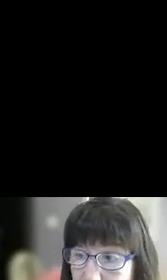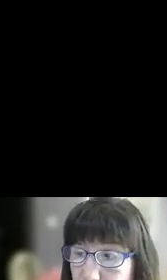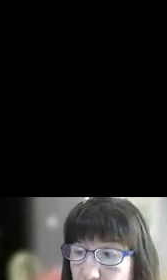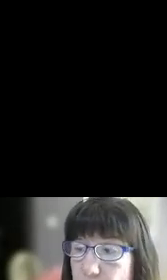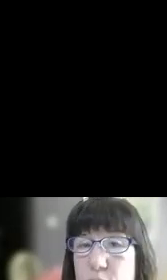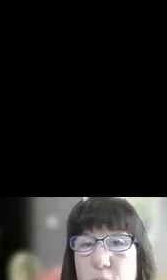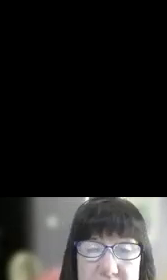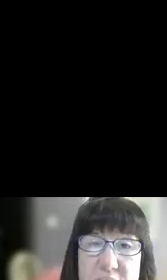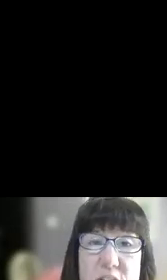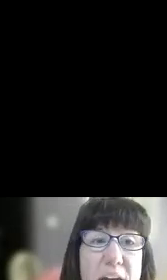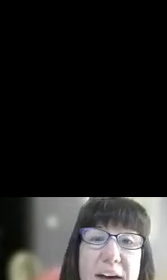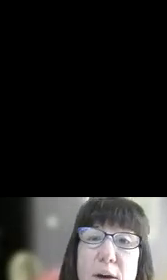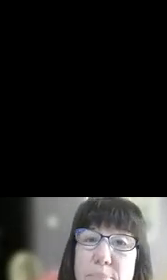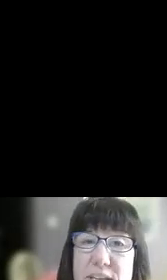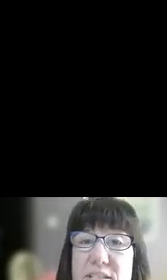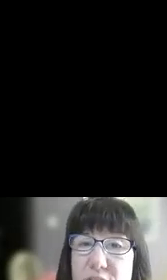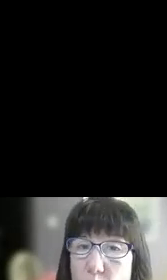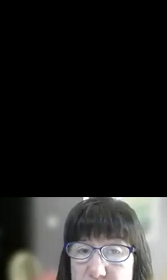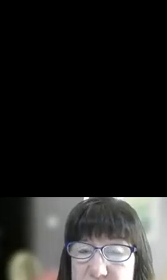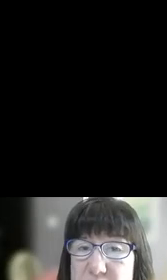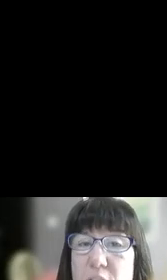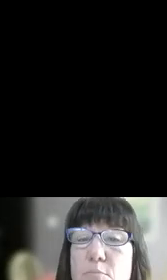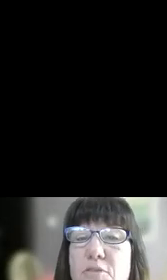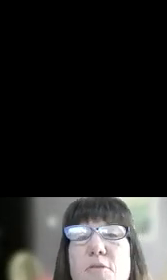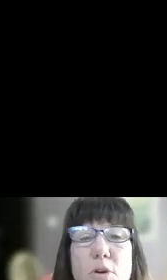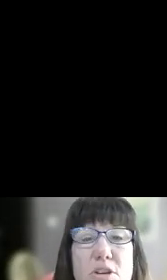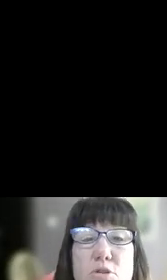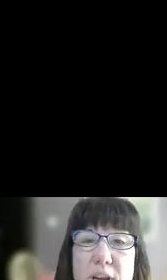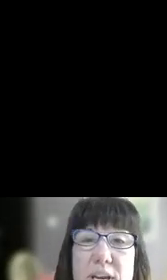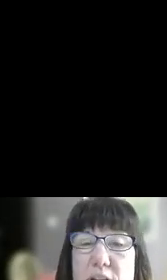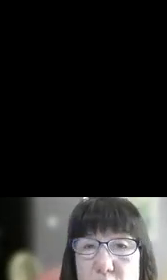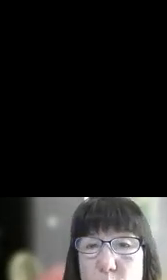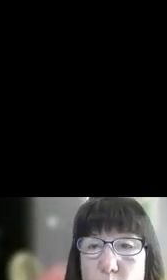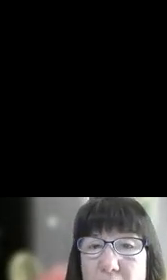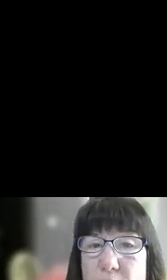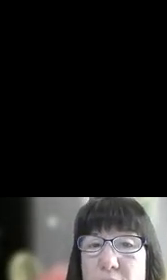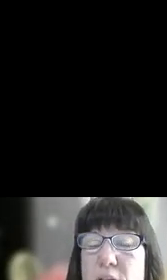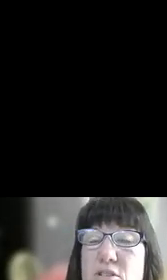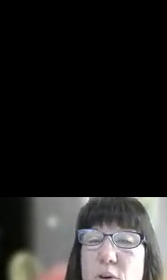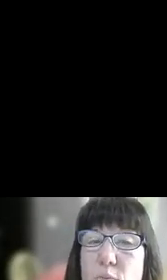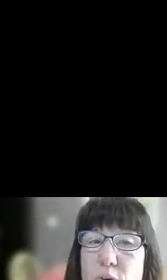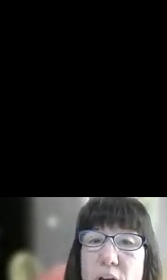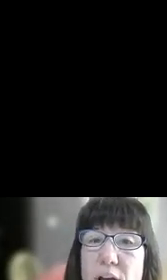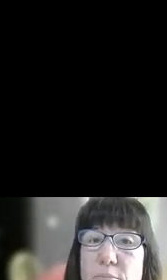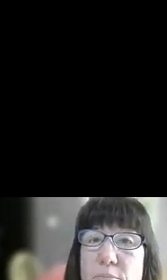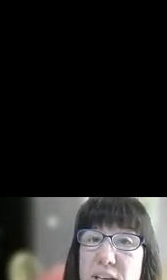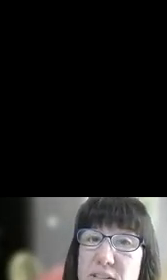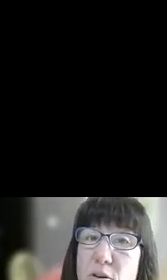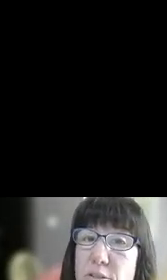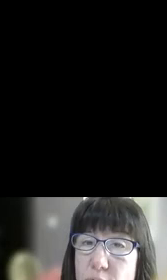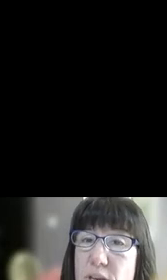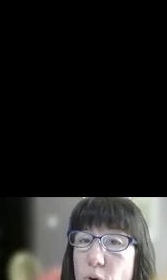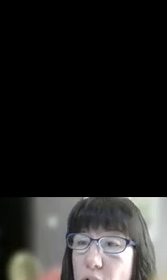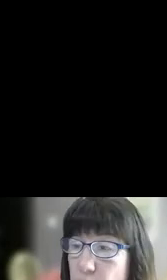second year, because we're asking you to have a base of courses before you join into the program. So it would, because